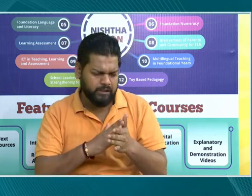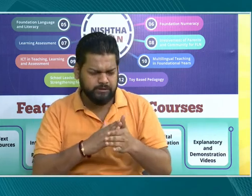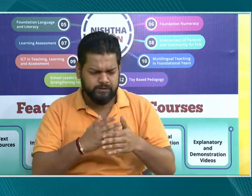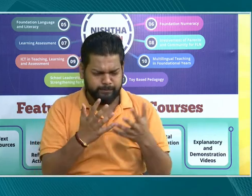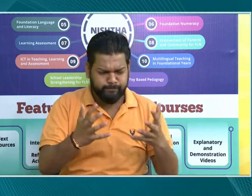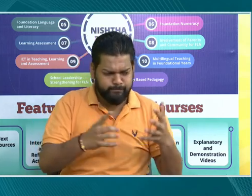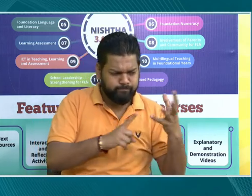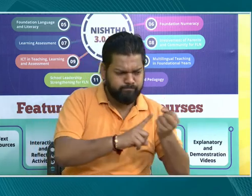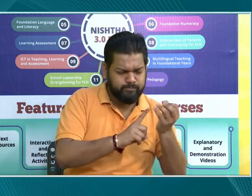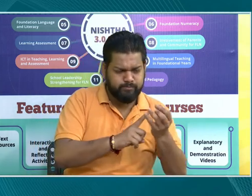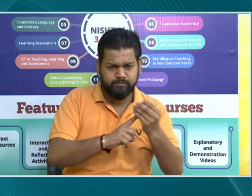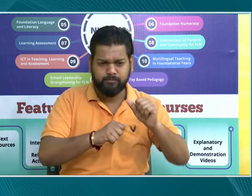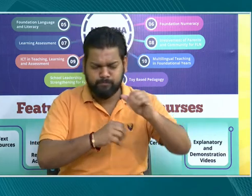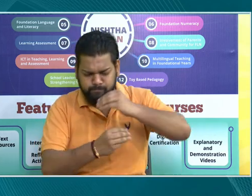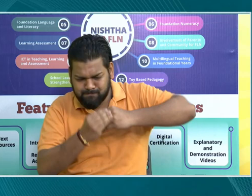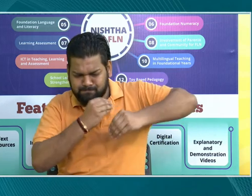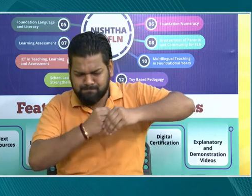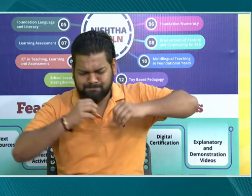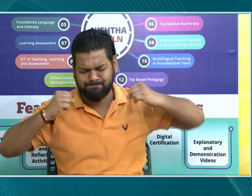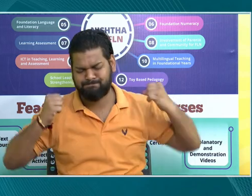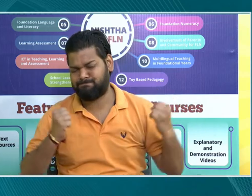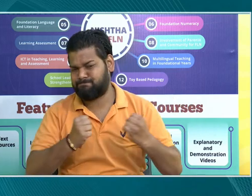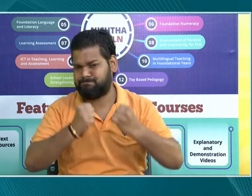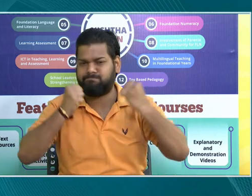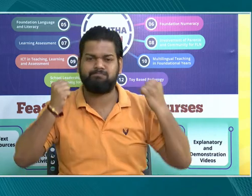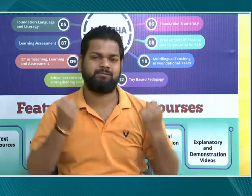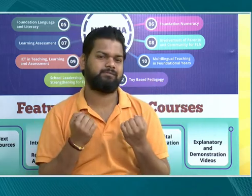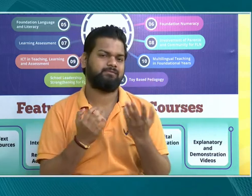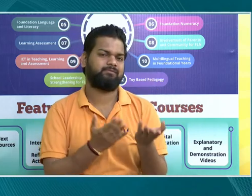as said. So now,